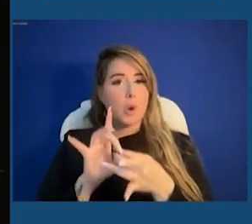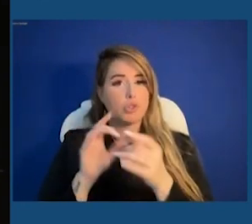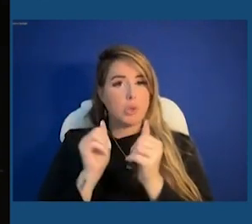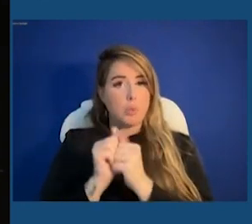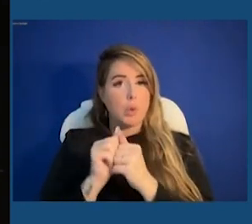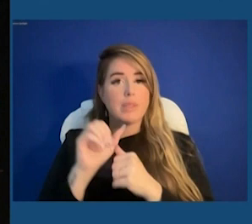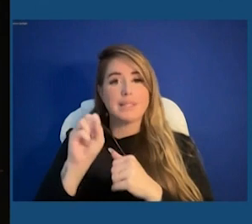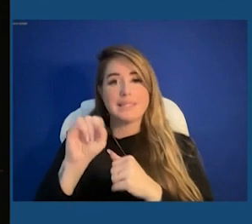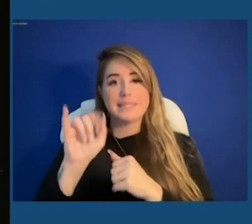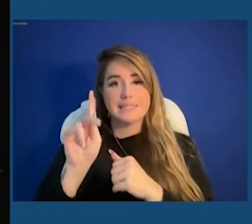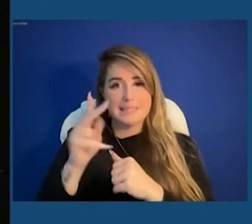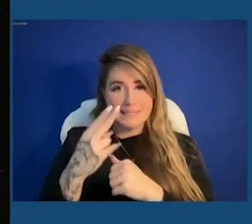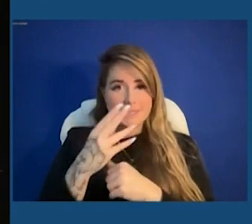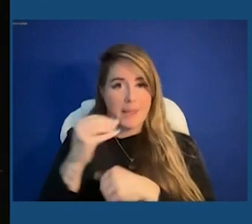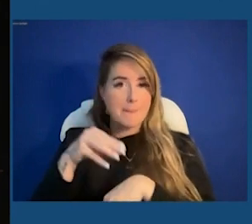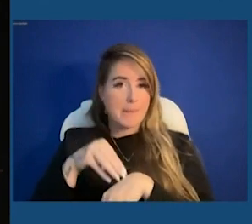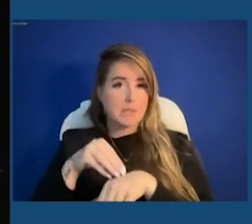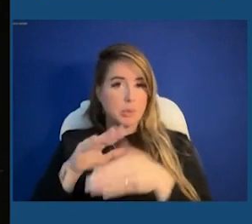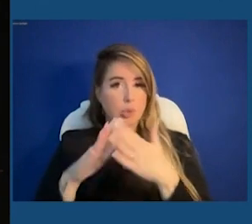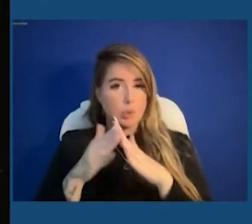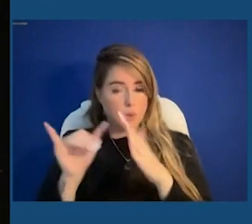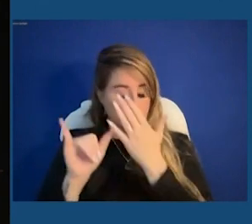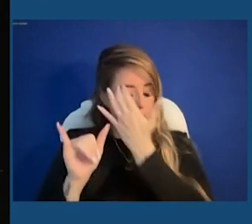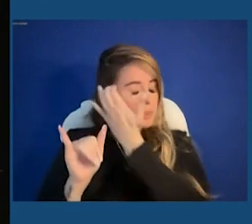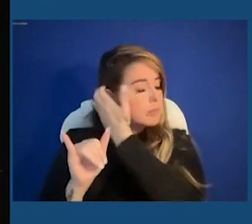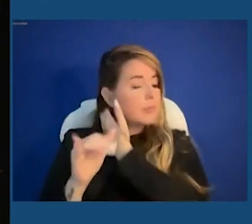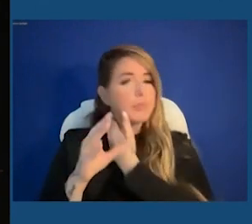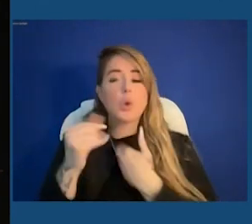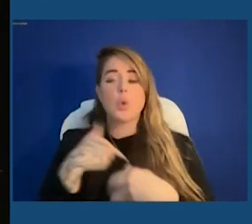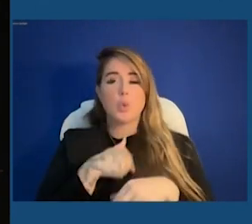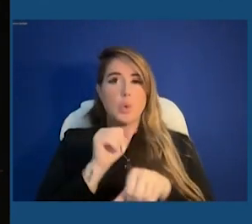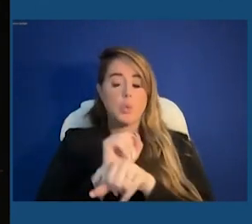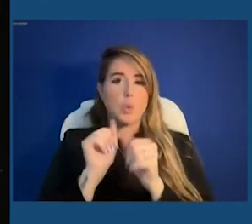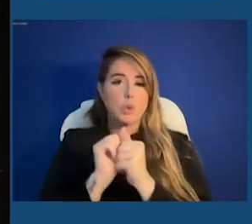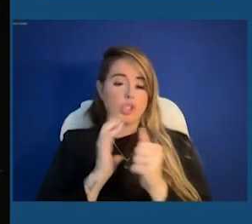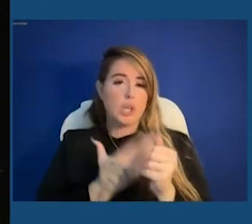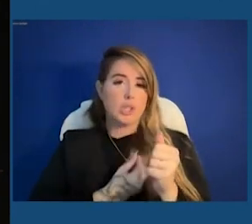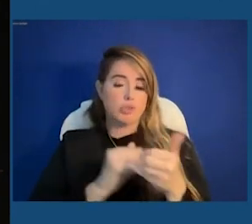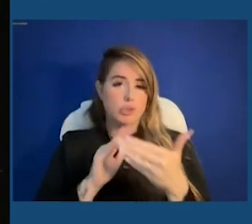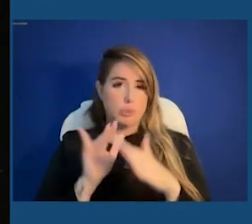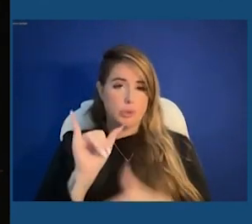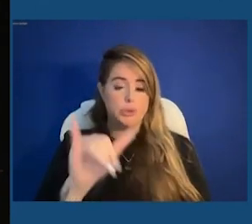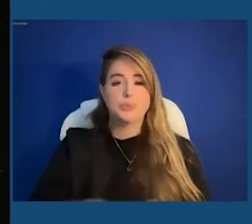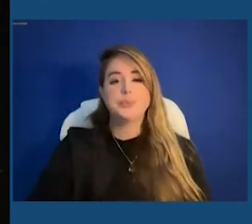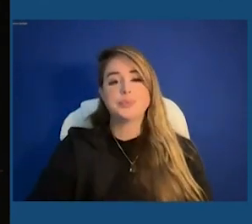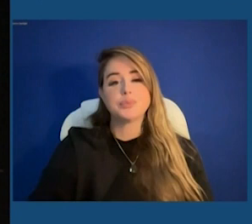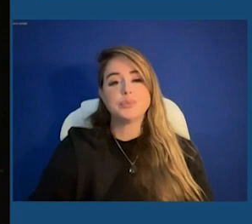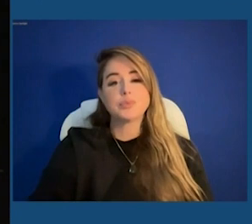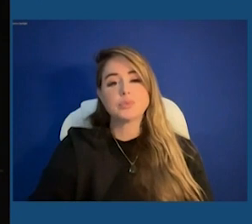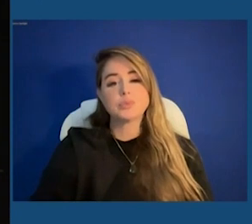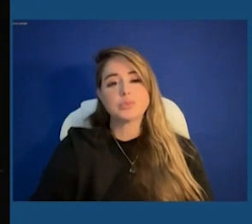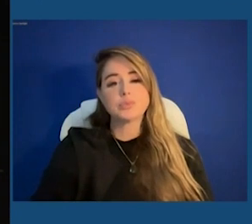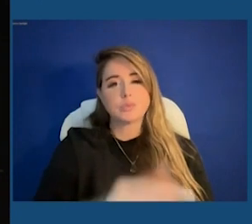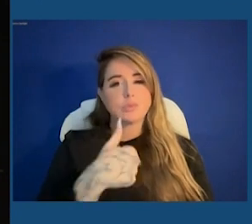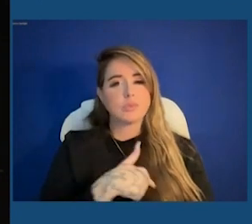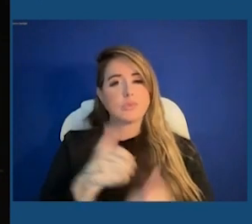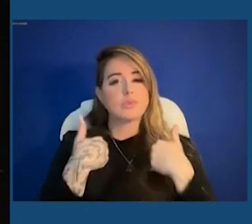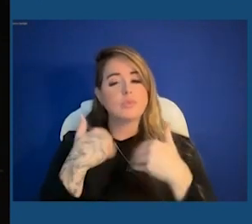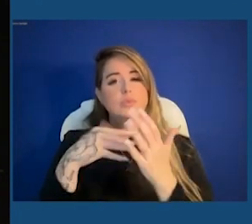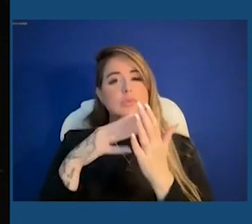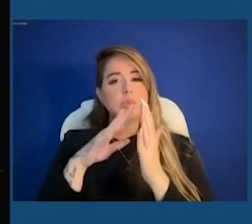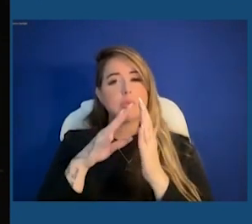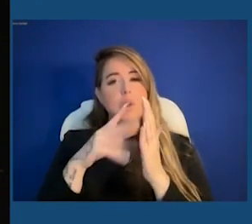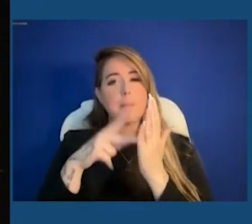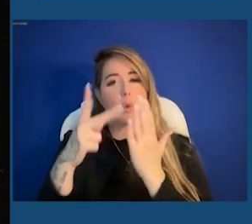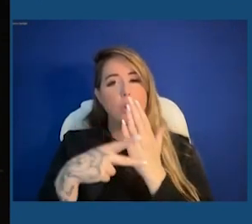community, as well as working with the transgender community. We also do programs in schools. We have a program that's